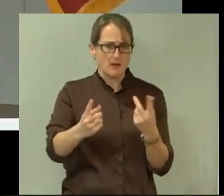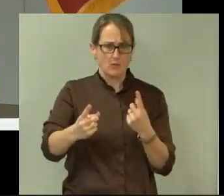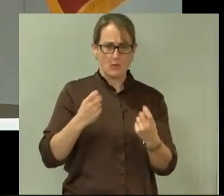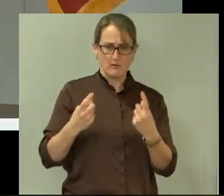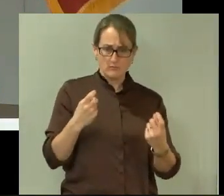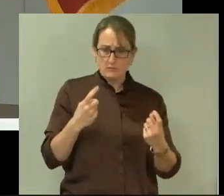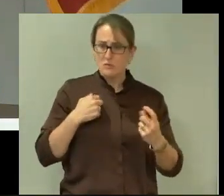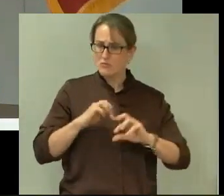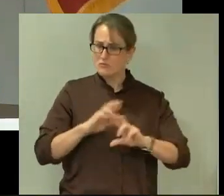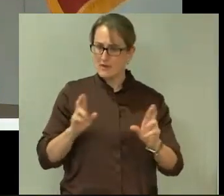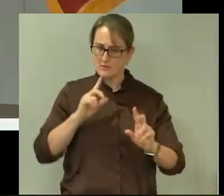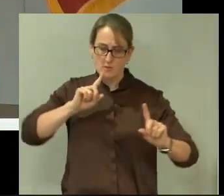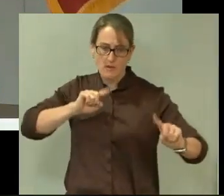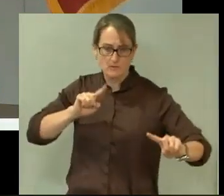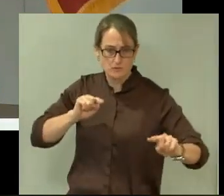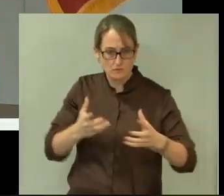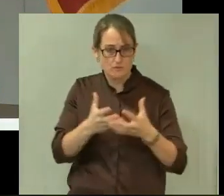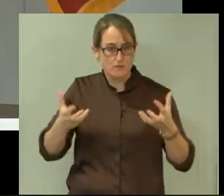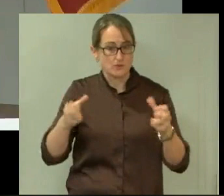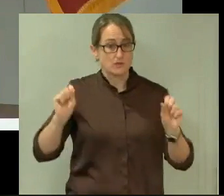answer as much as I can.